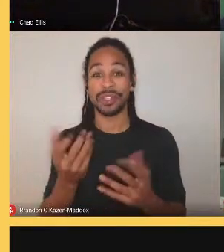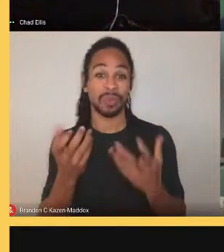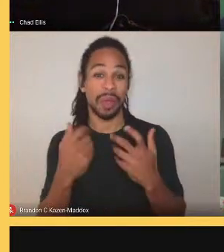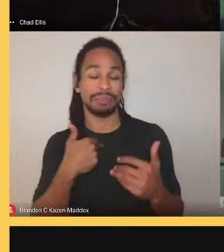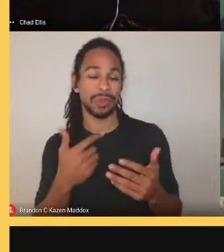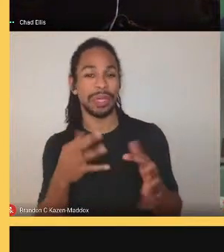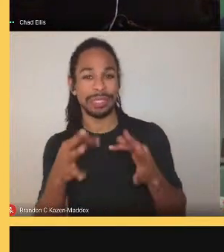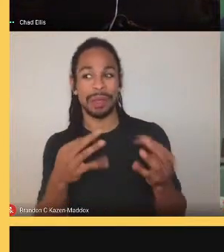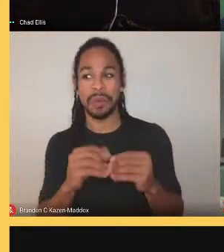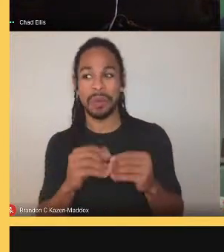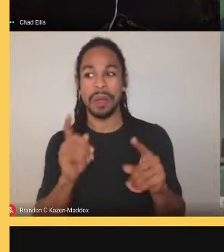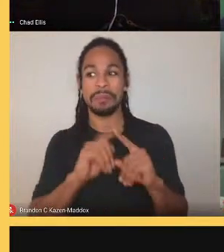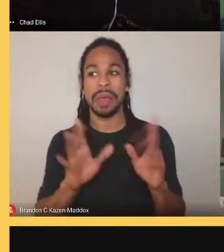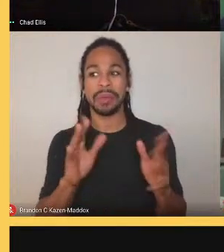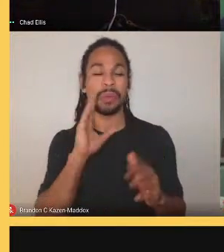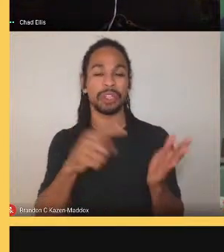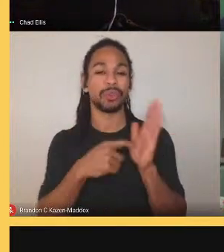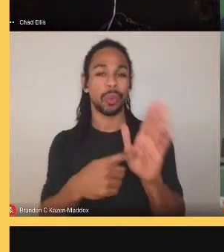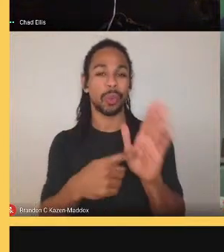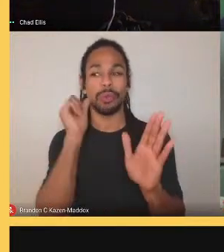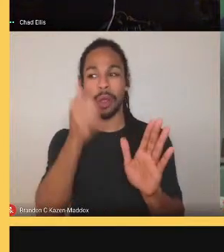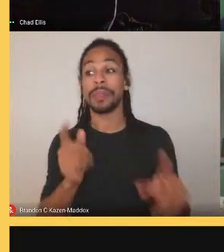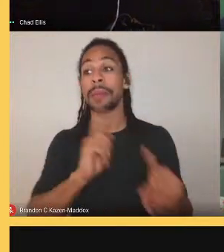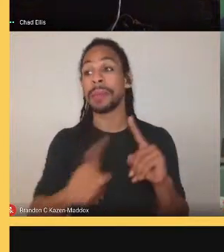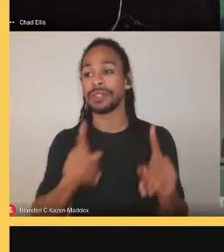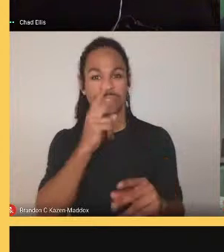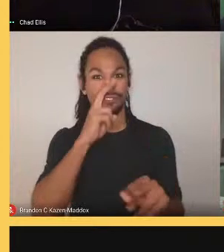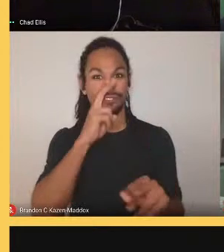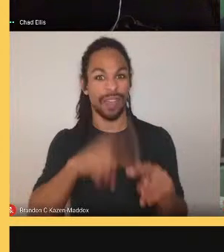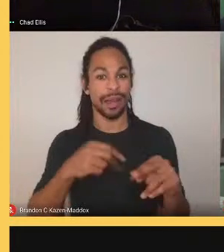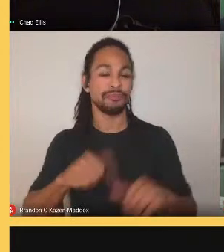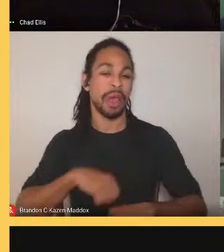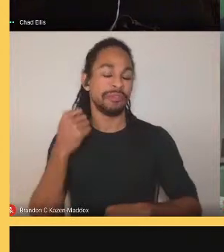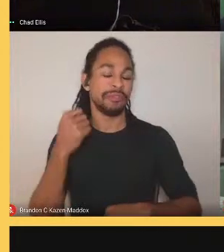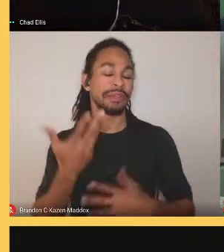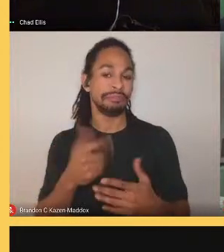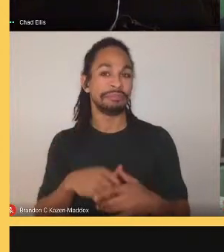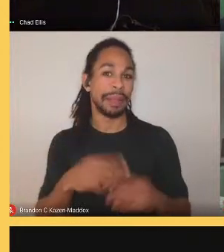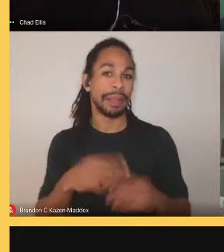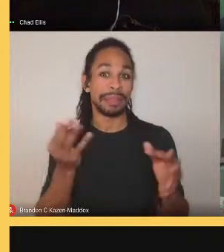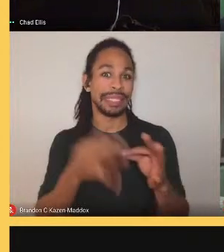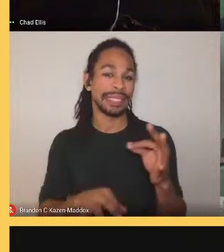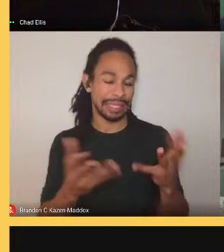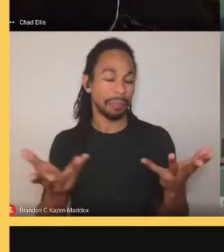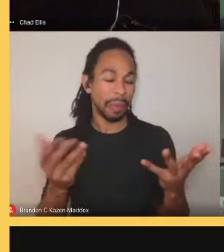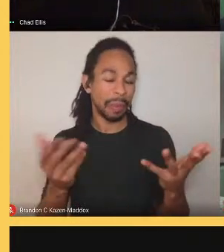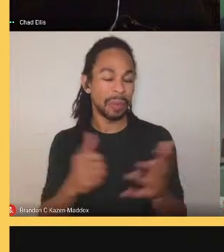it's very fun. I'm proud of it. Simple, as like all the other ones. I'm on Twitter at